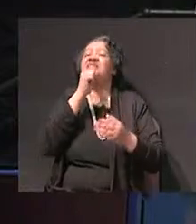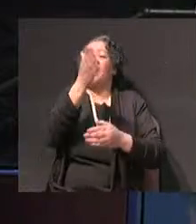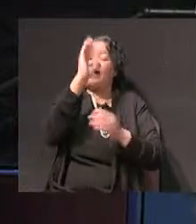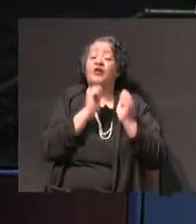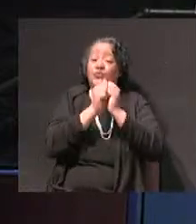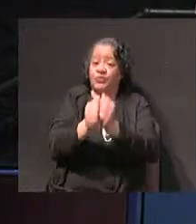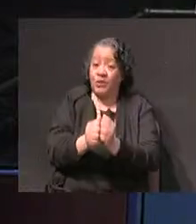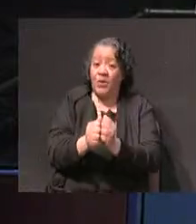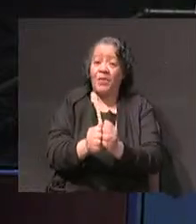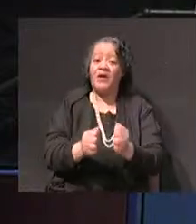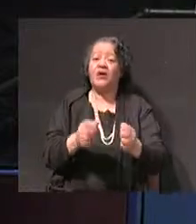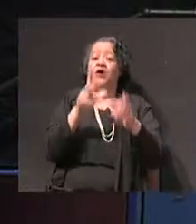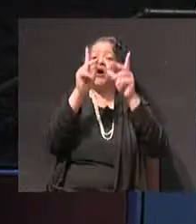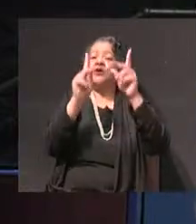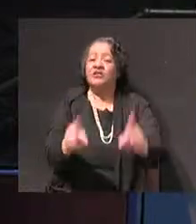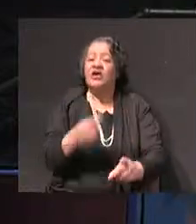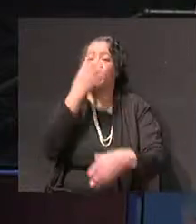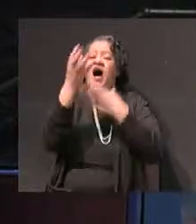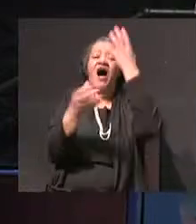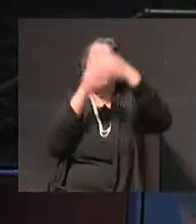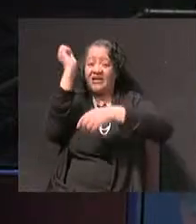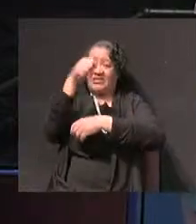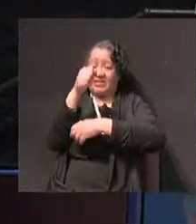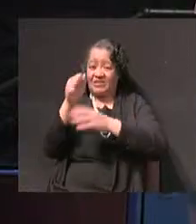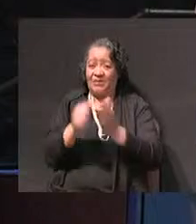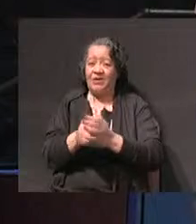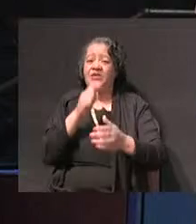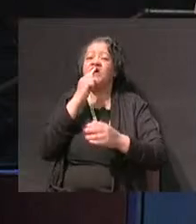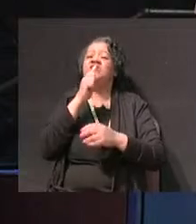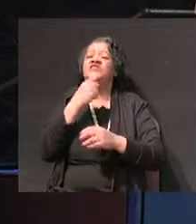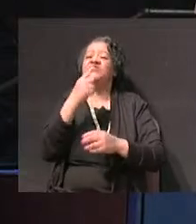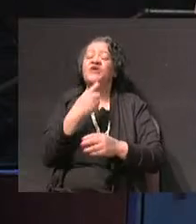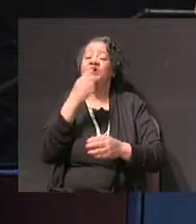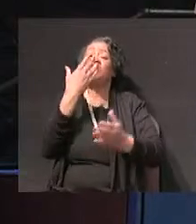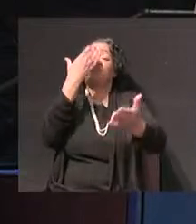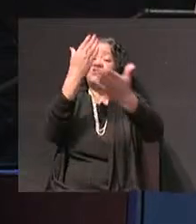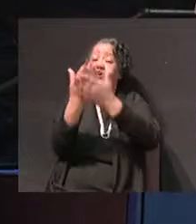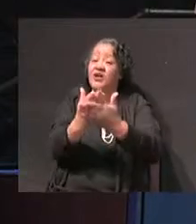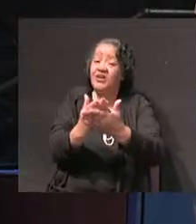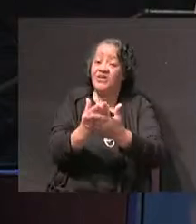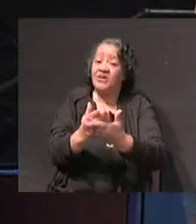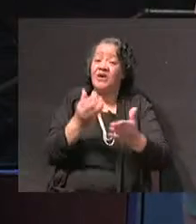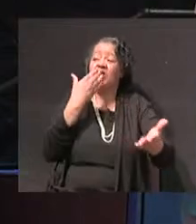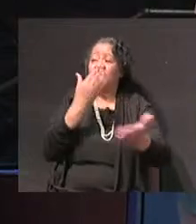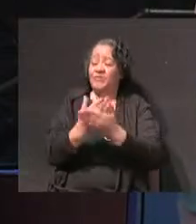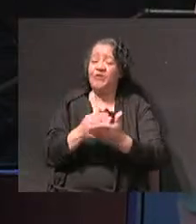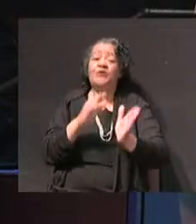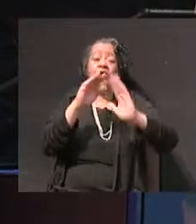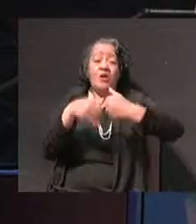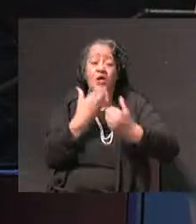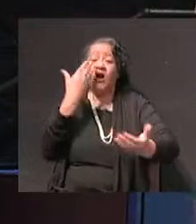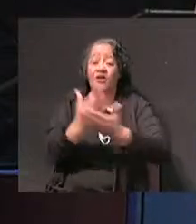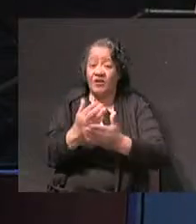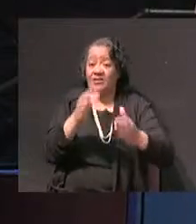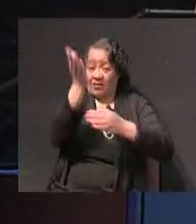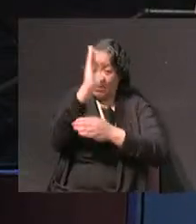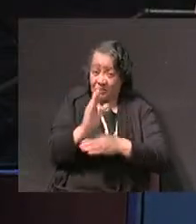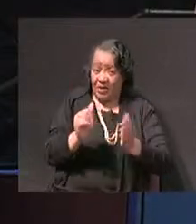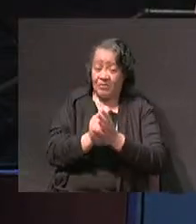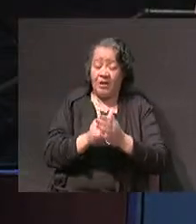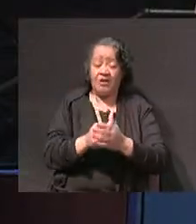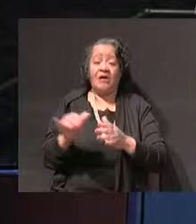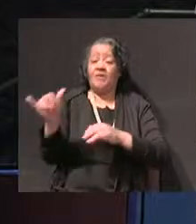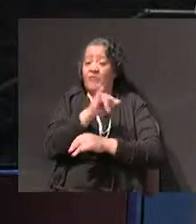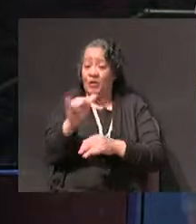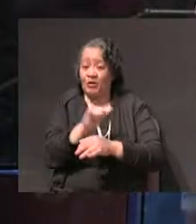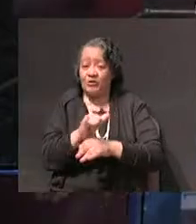you. Somebody holler, yeah. Somebody say he's good. Well, how good is it? Well, he's just